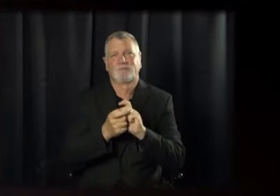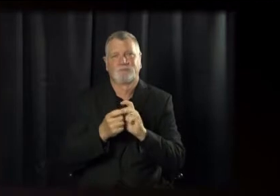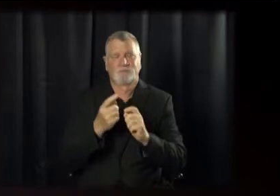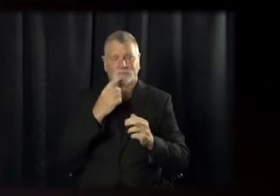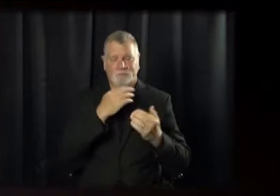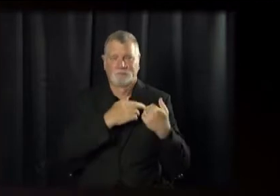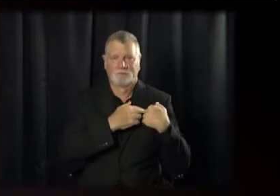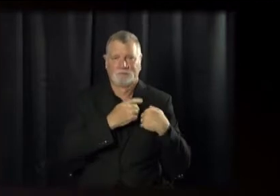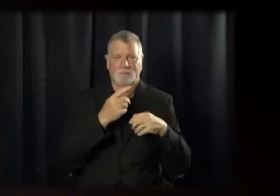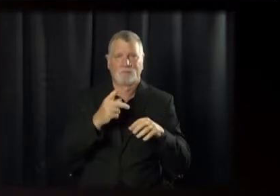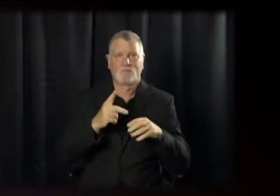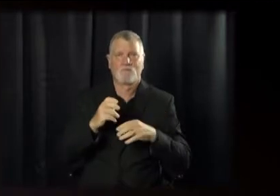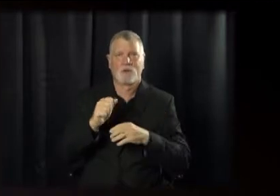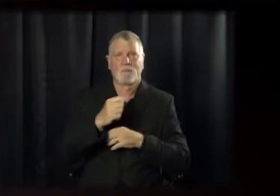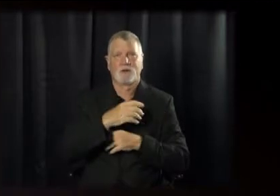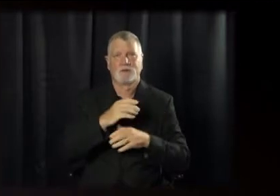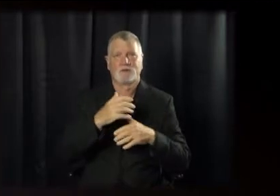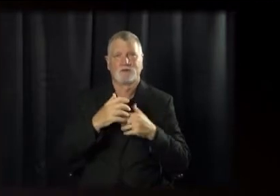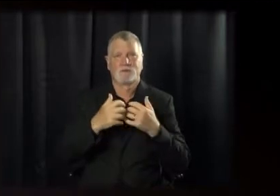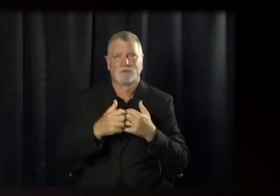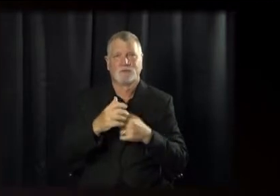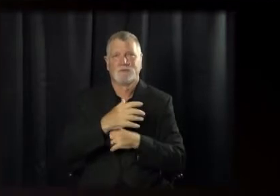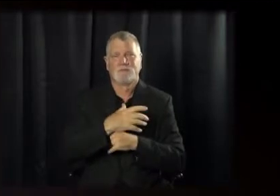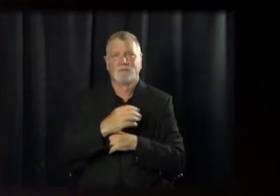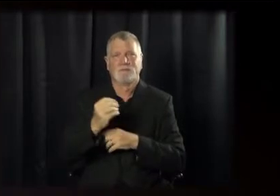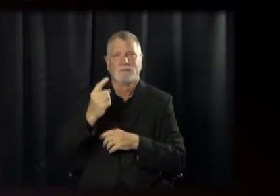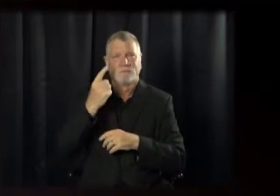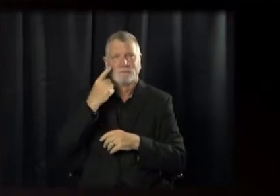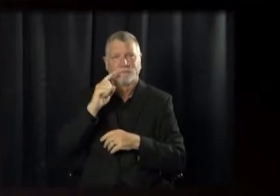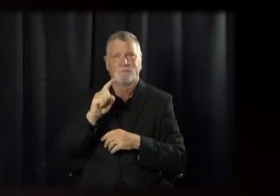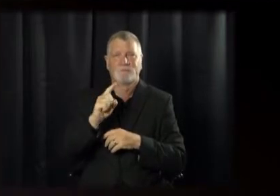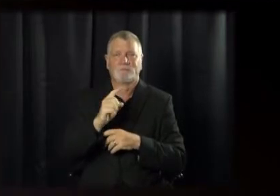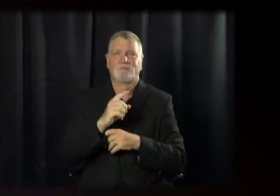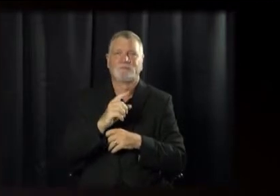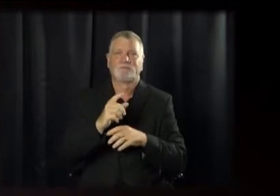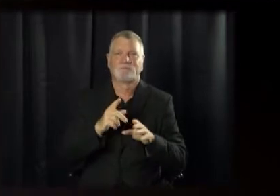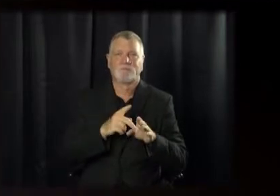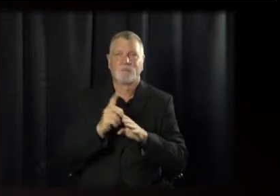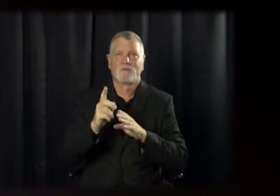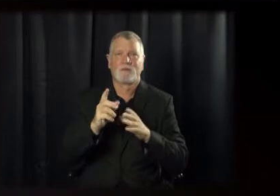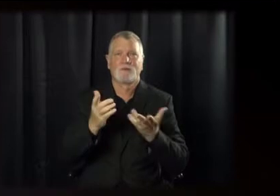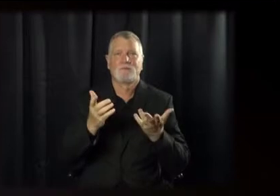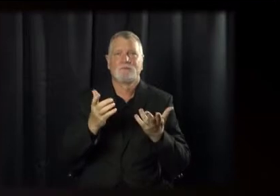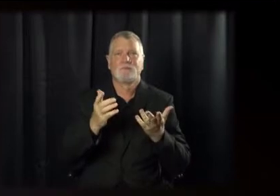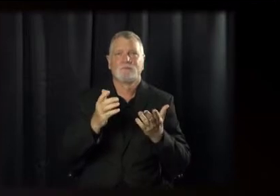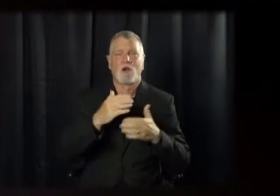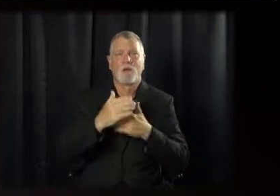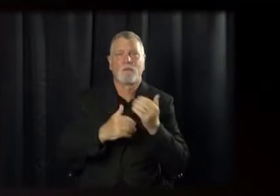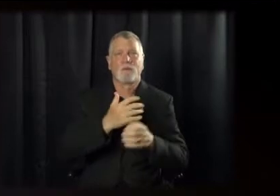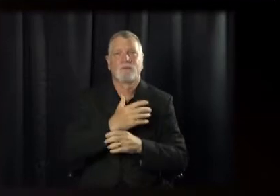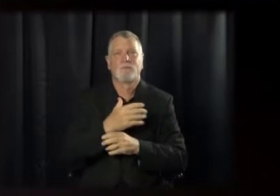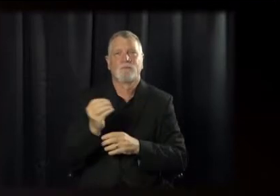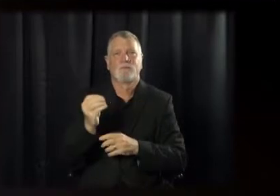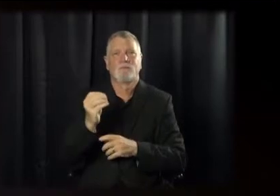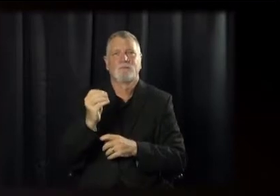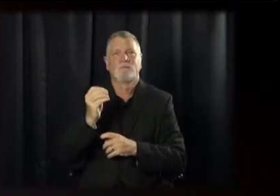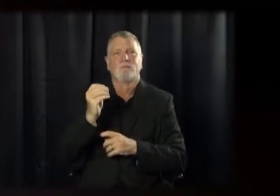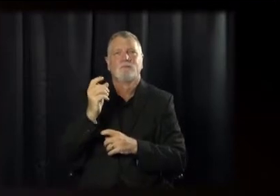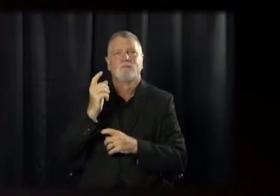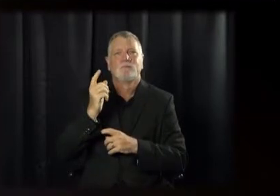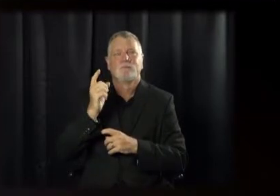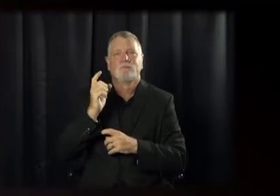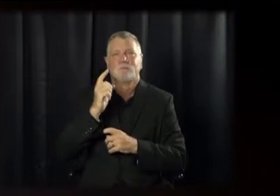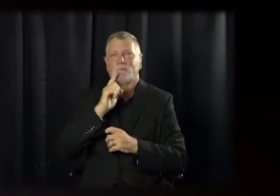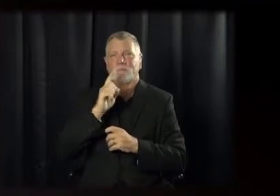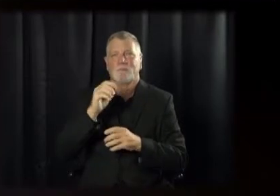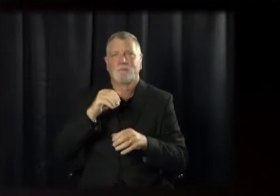responsibilities over Prepa's generation and transmission distribution operations to professional experienced private operators is expected to result in a